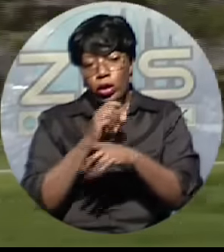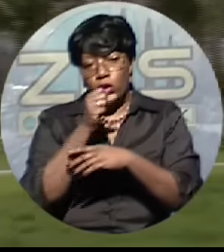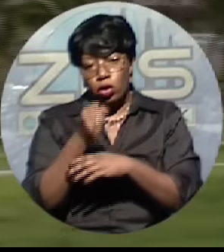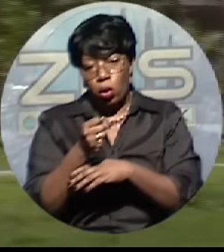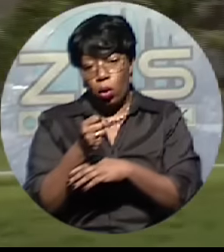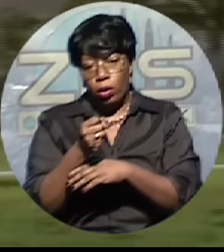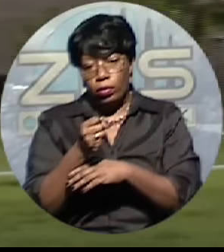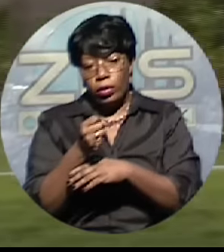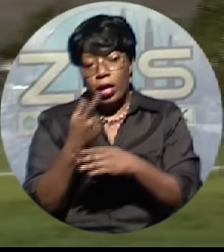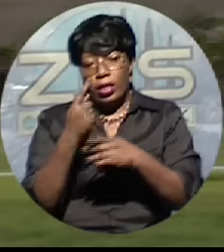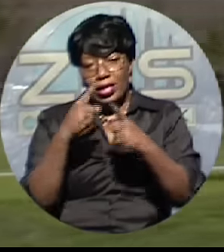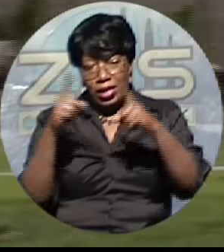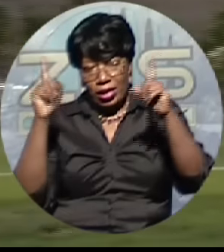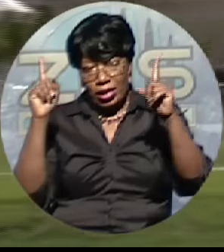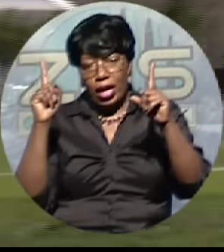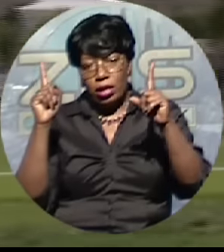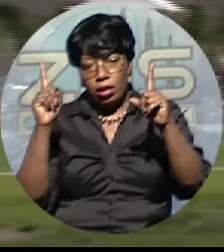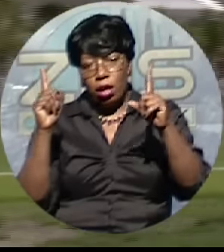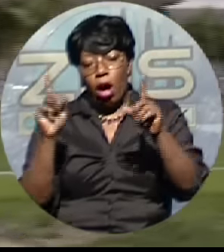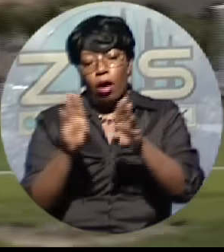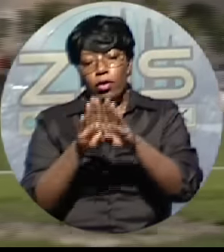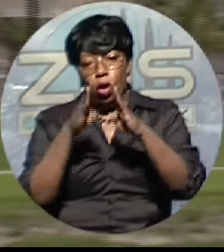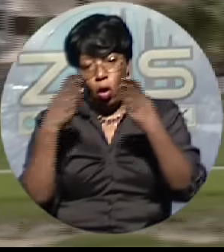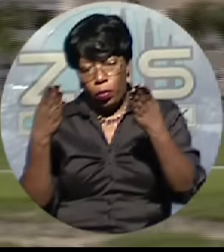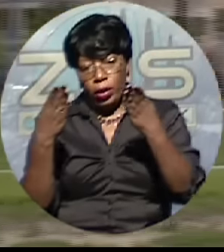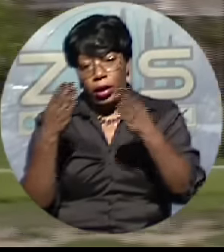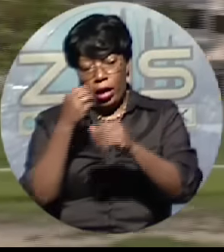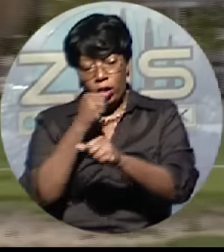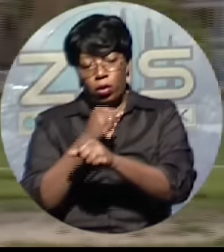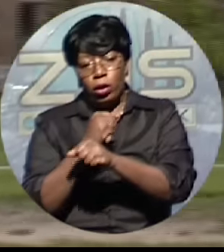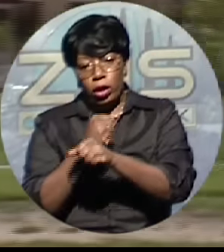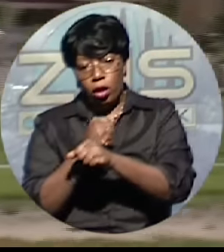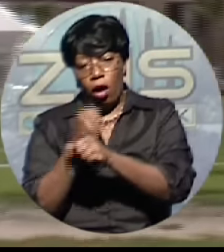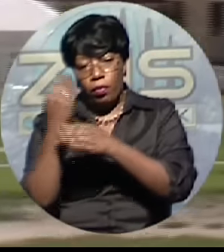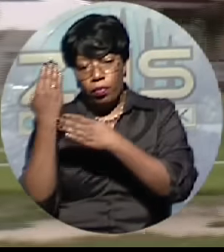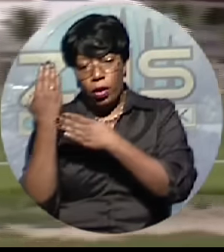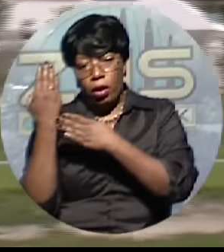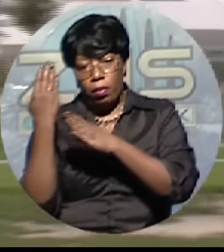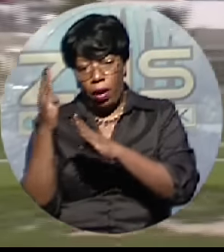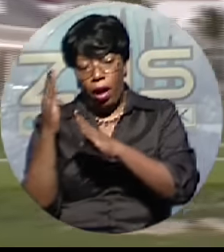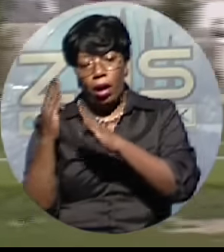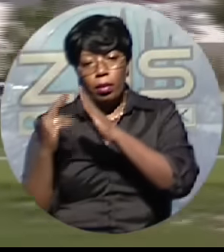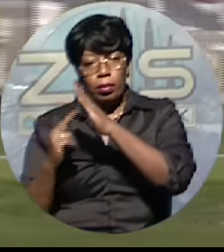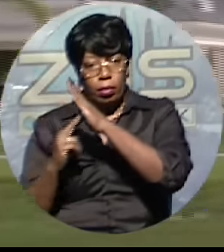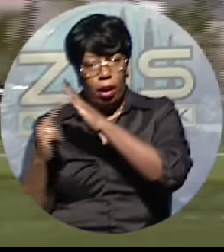ensure the successful opening and operation of Bahamar by its target date of April 21st.